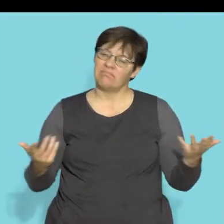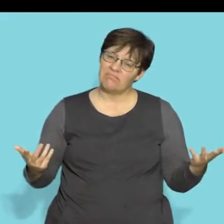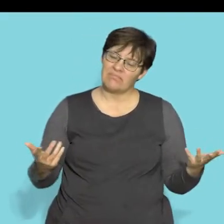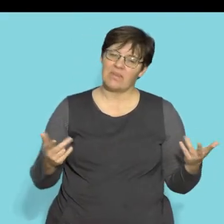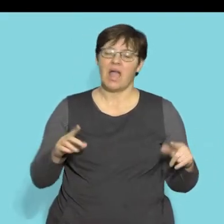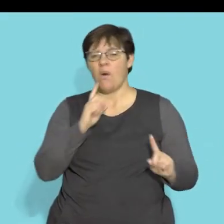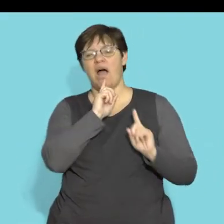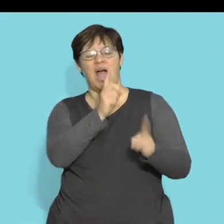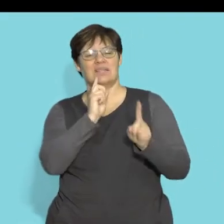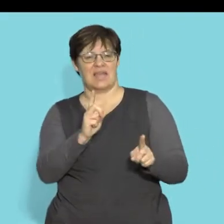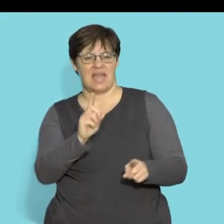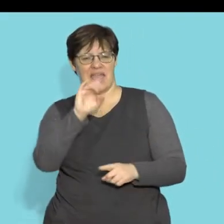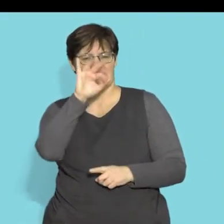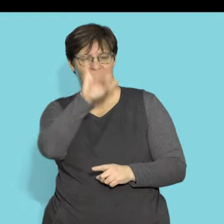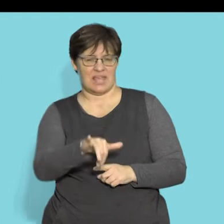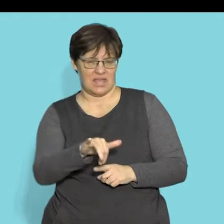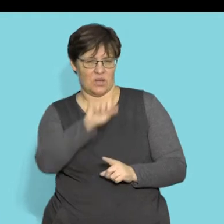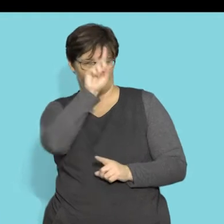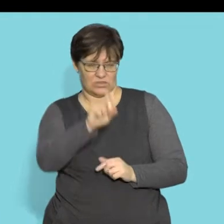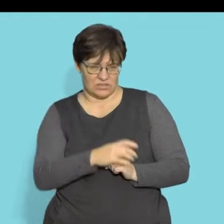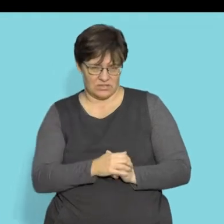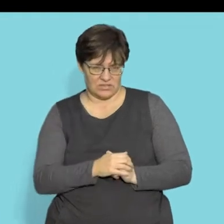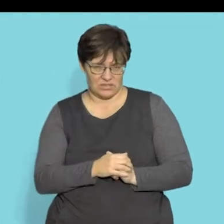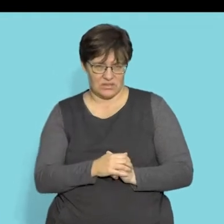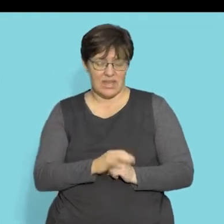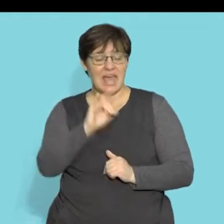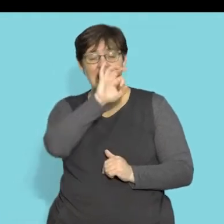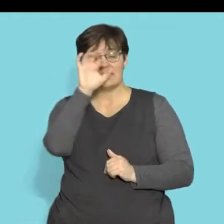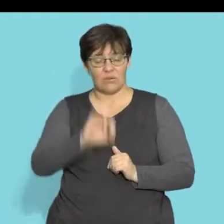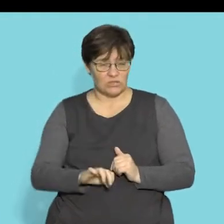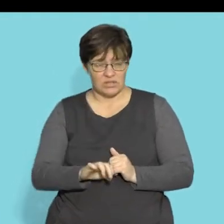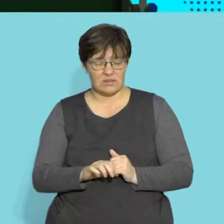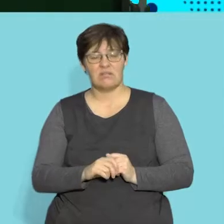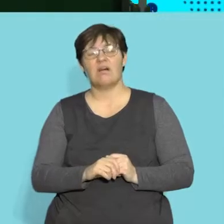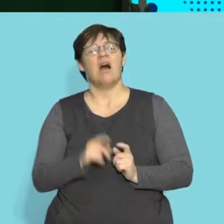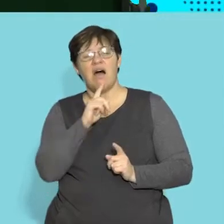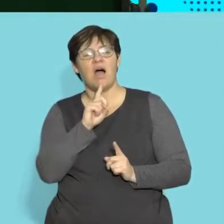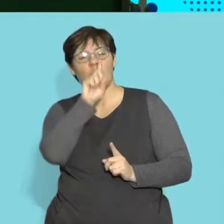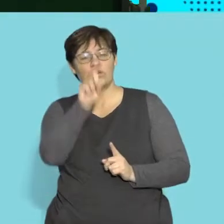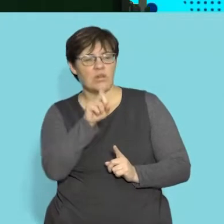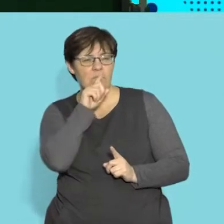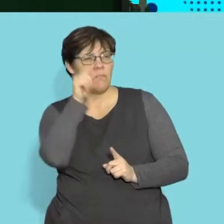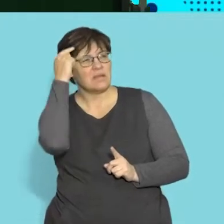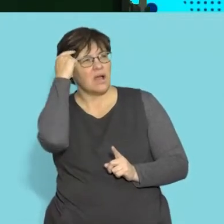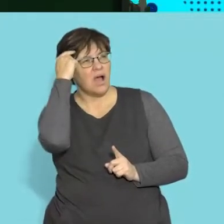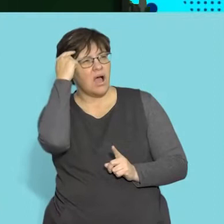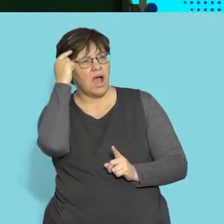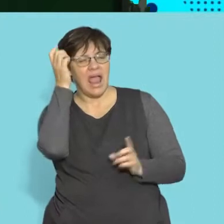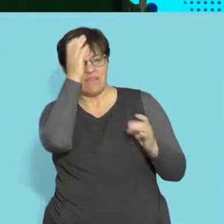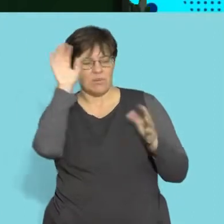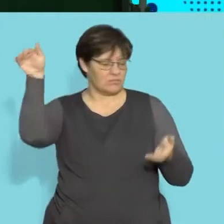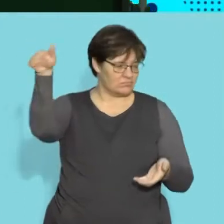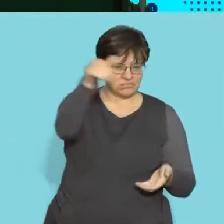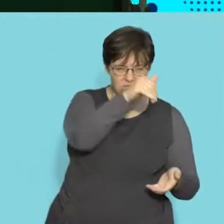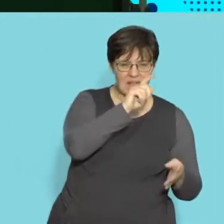So, how to answer an essay question? Guys, remember that the essay question is a question that requires you to be able to